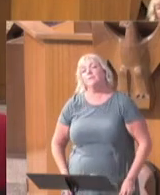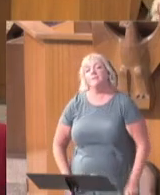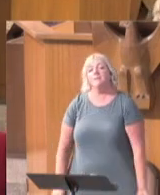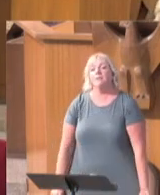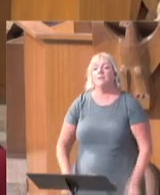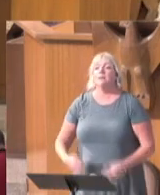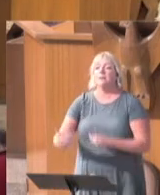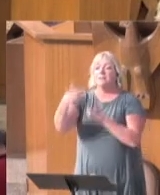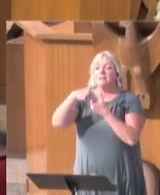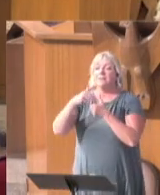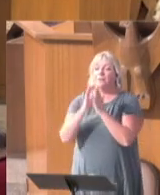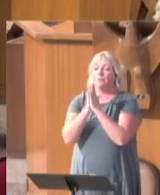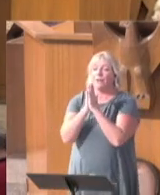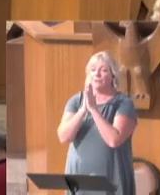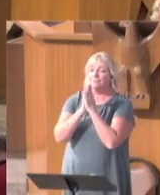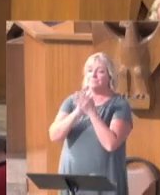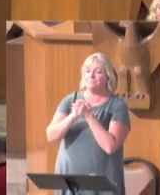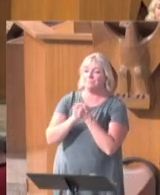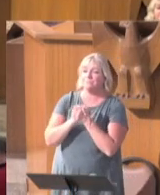Please join me in prayer.